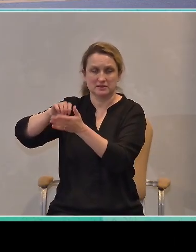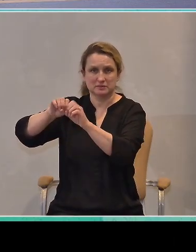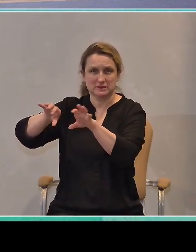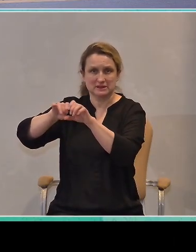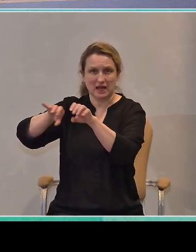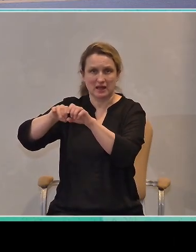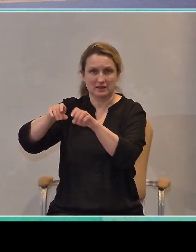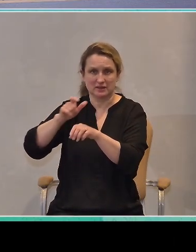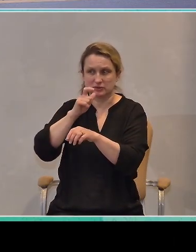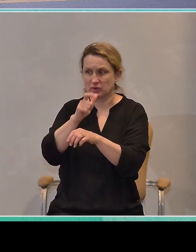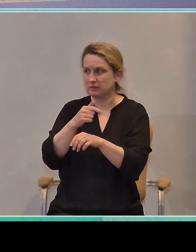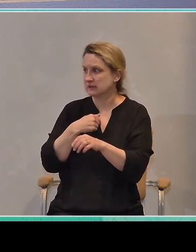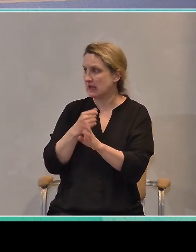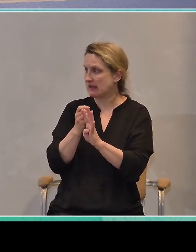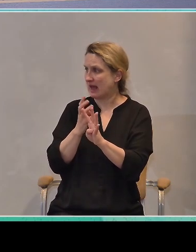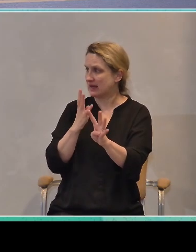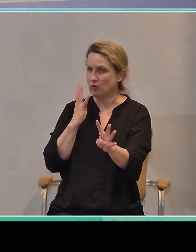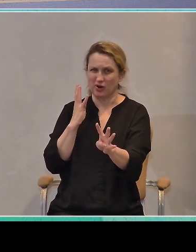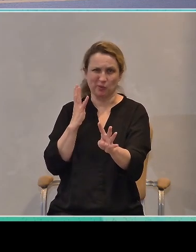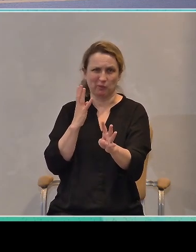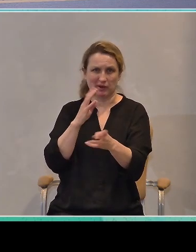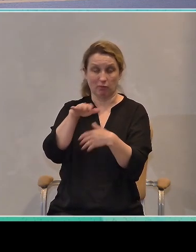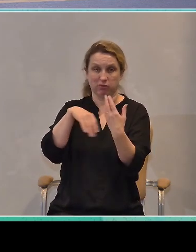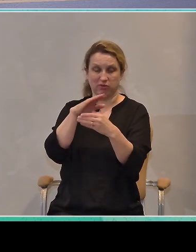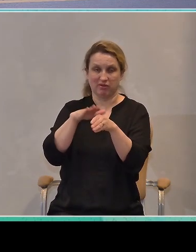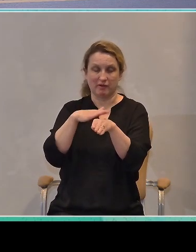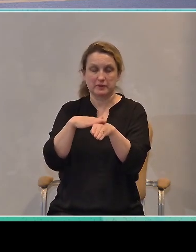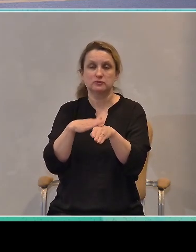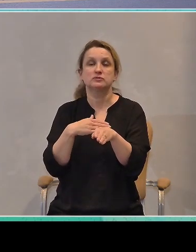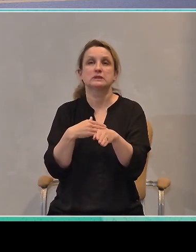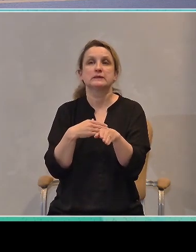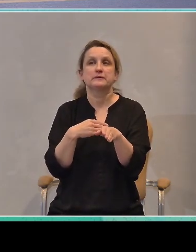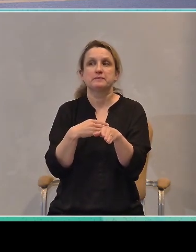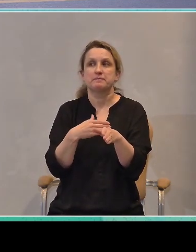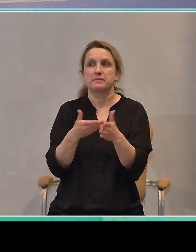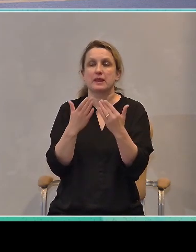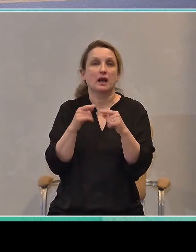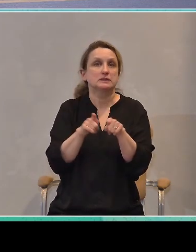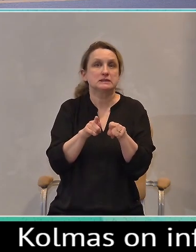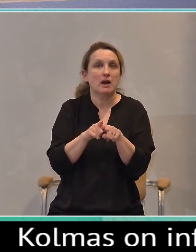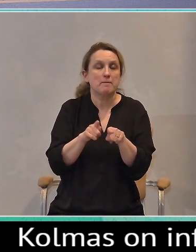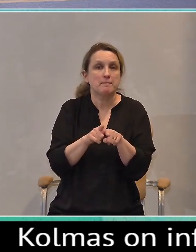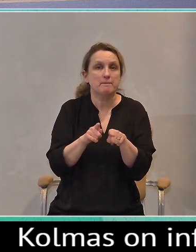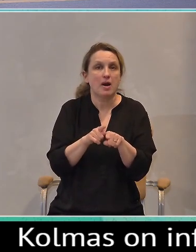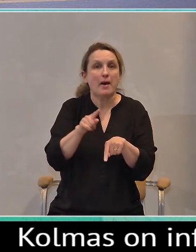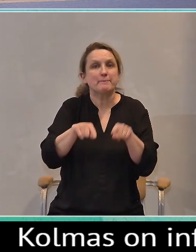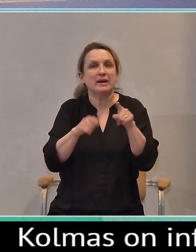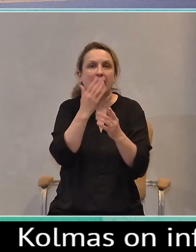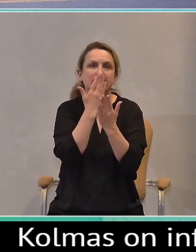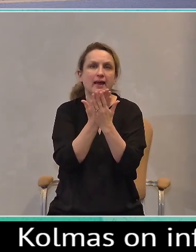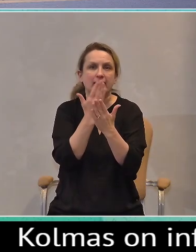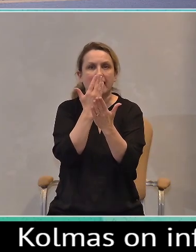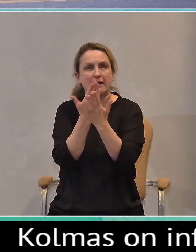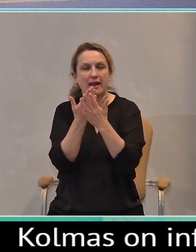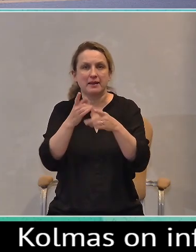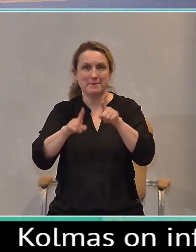medications. See on kolmas punkt. Ja siis seesama, need mõned näited